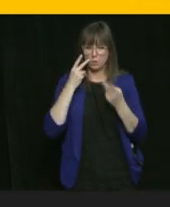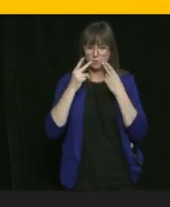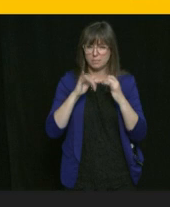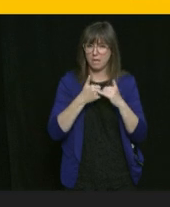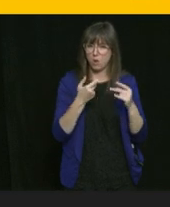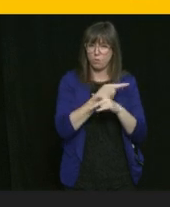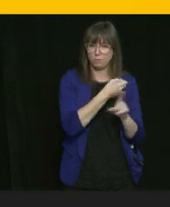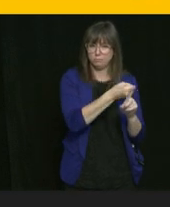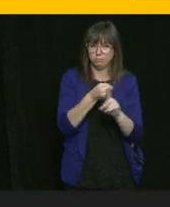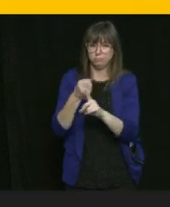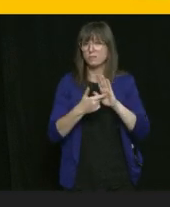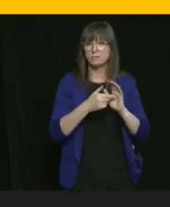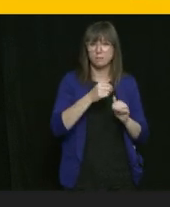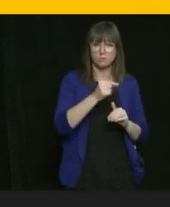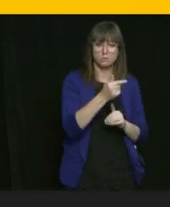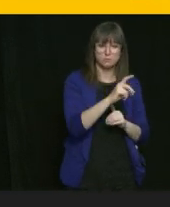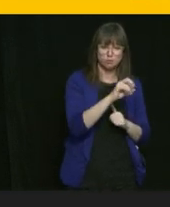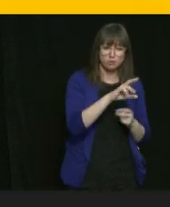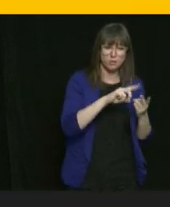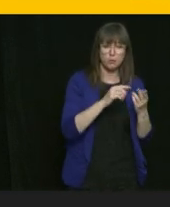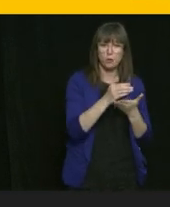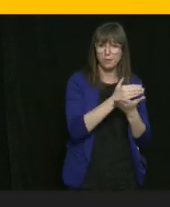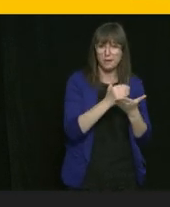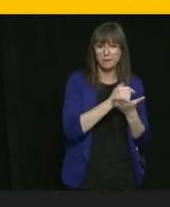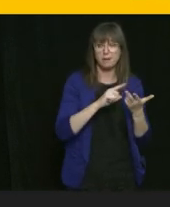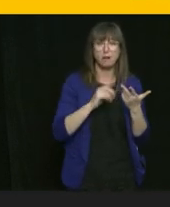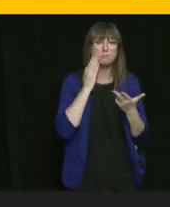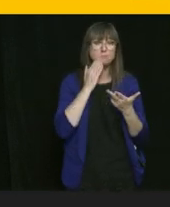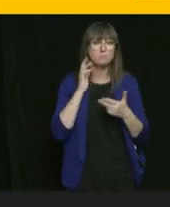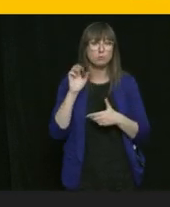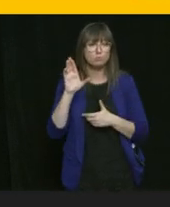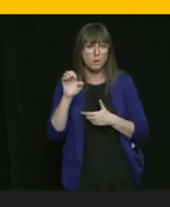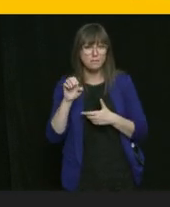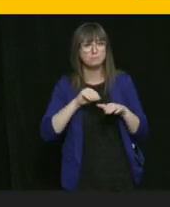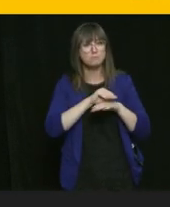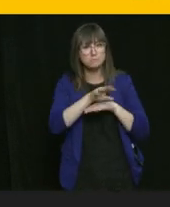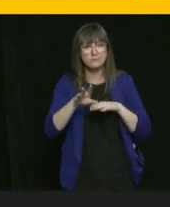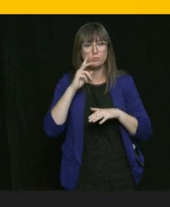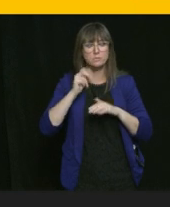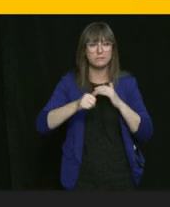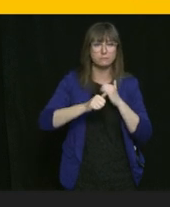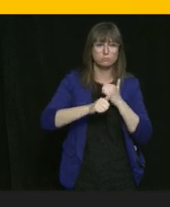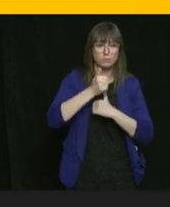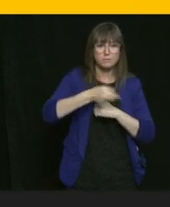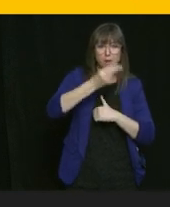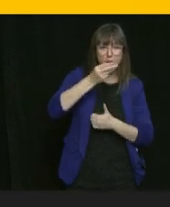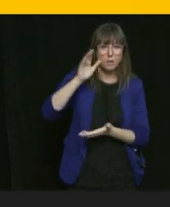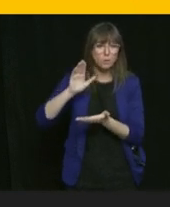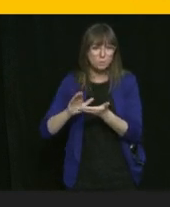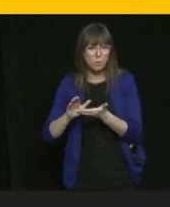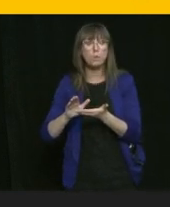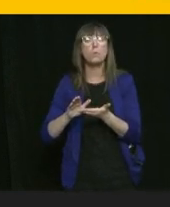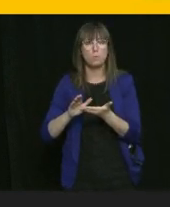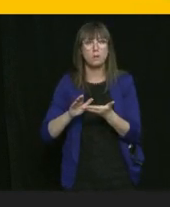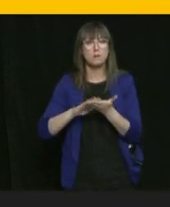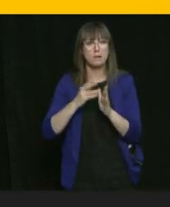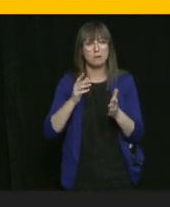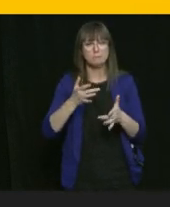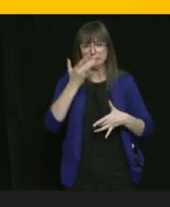on seniors. People living with them and race have influenced people's risks of being infected and becoming severely ill,